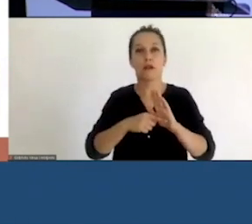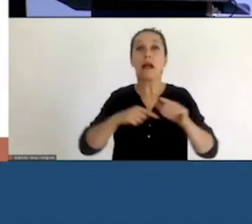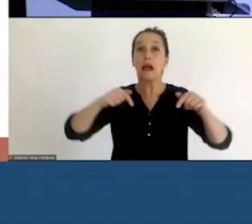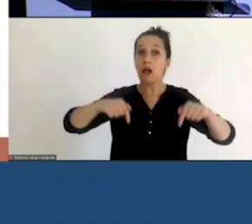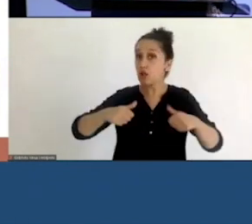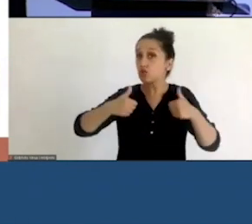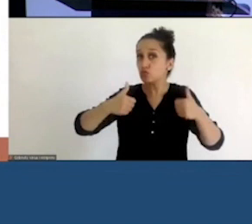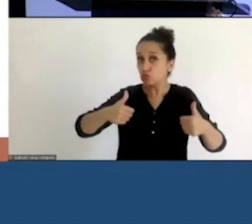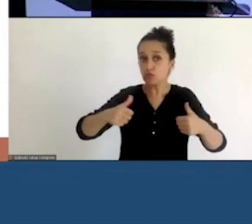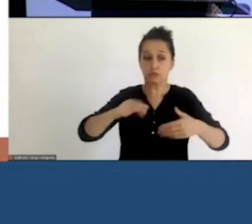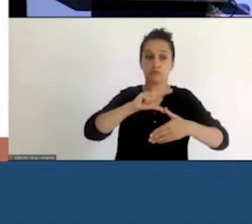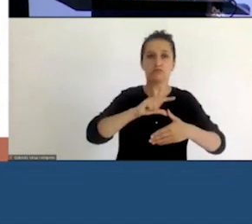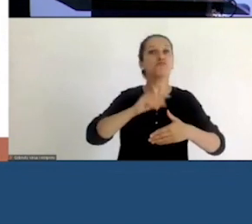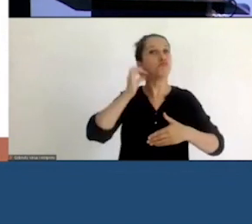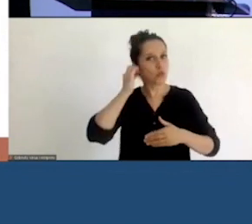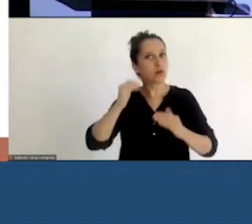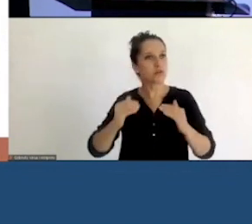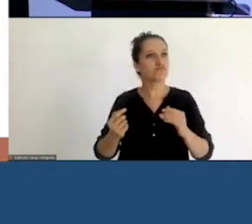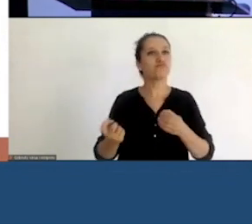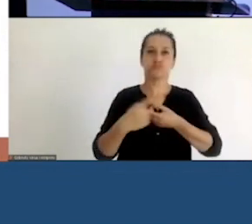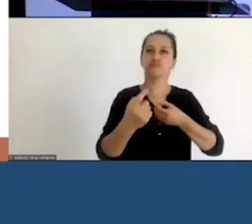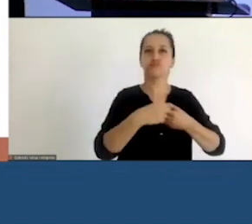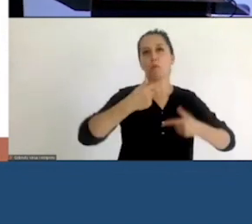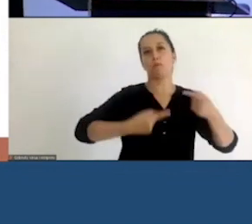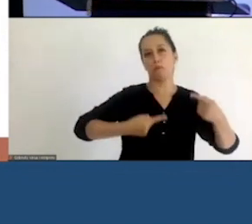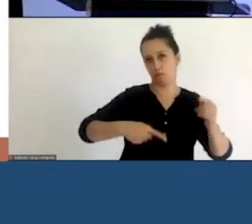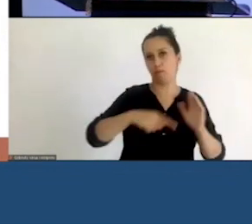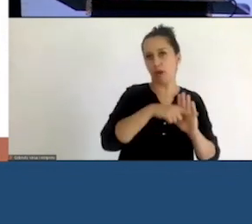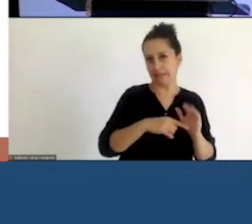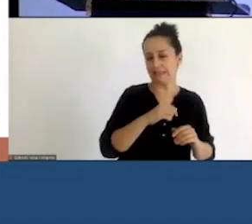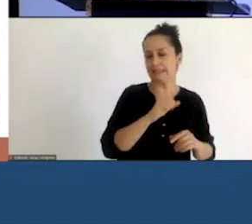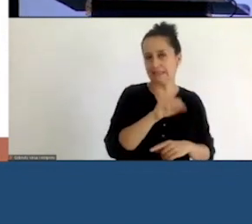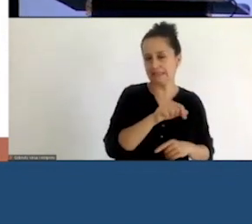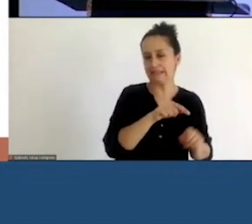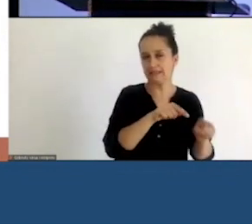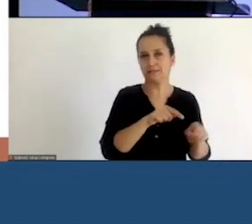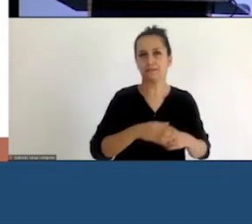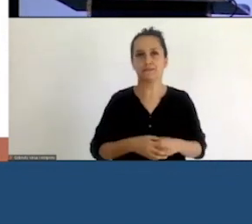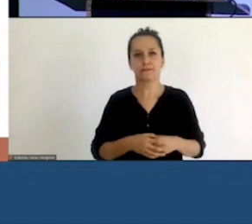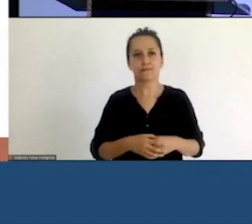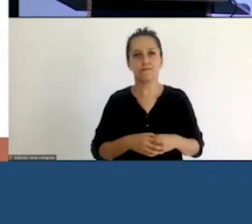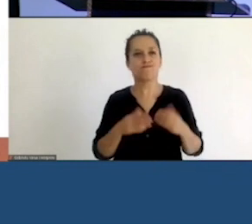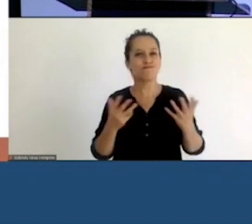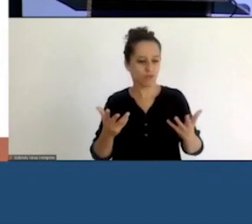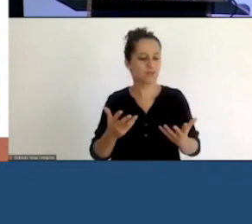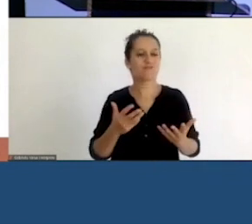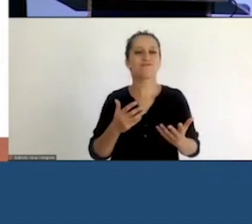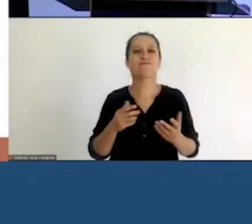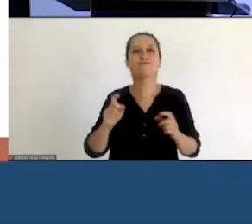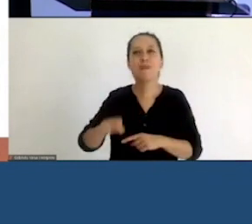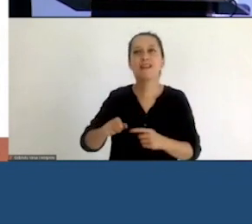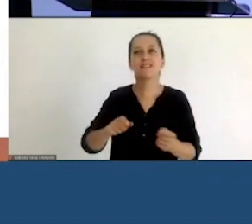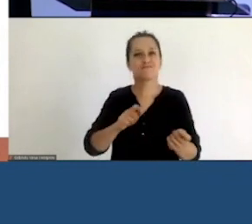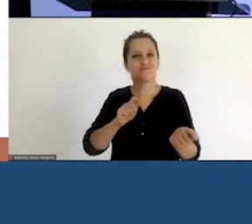33 seats in parliament. Of course, we're very politically active as far as women are concerned, but we must work towards a society of care. And that is